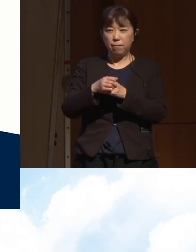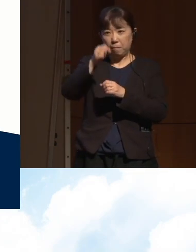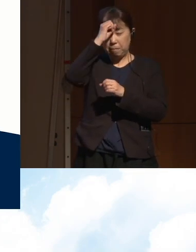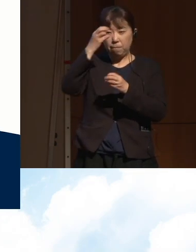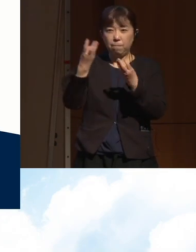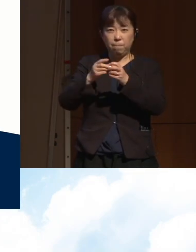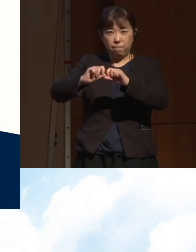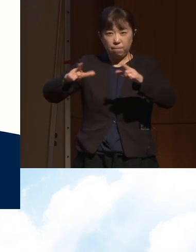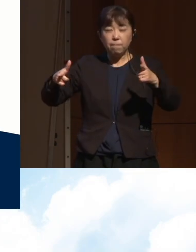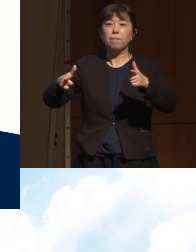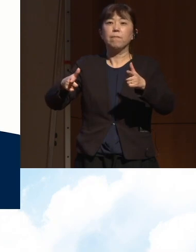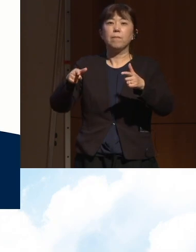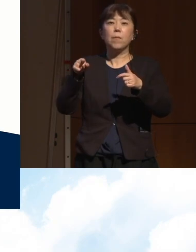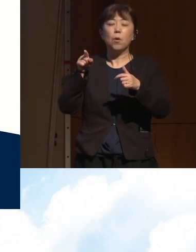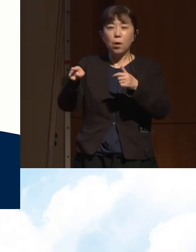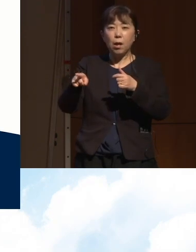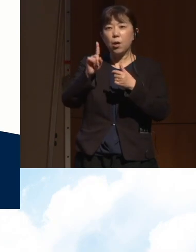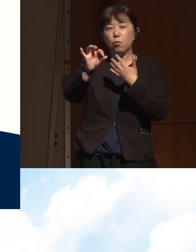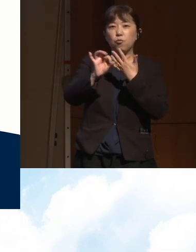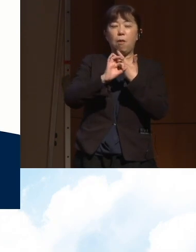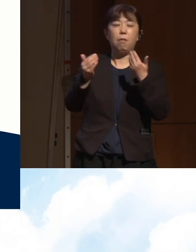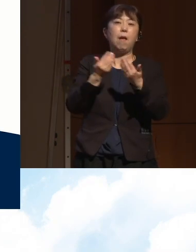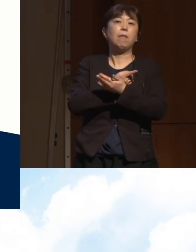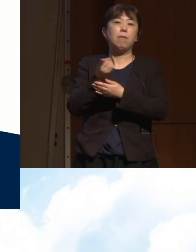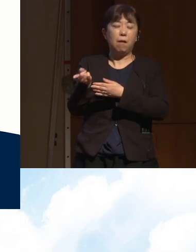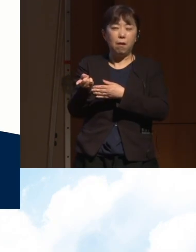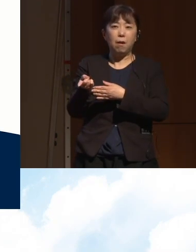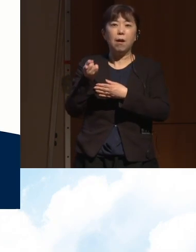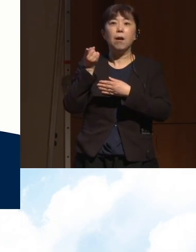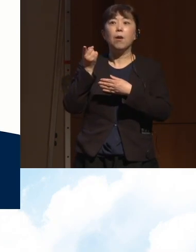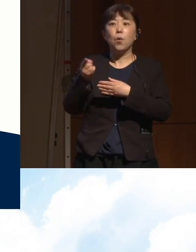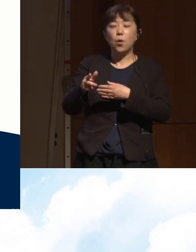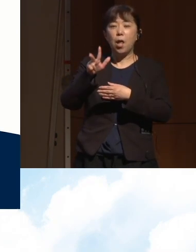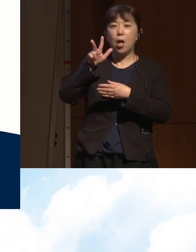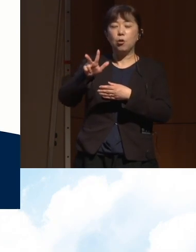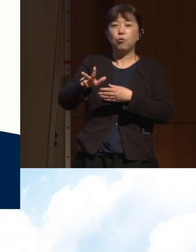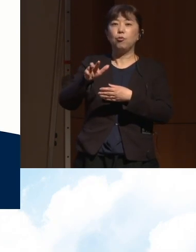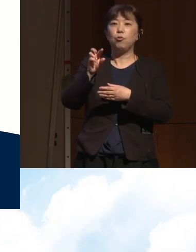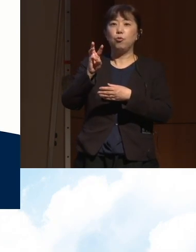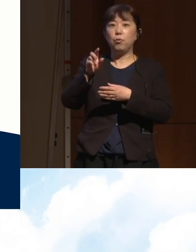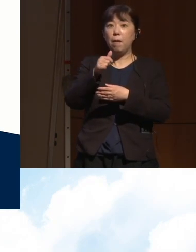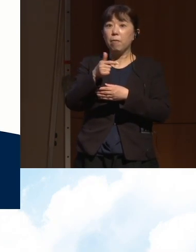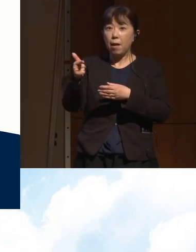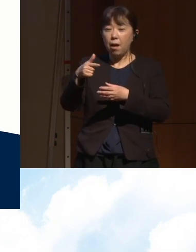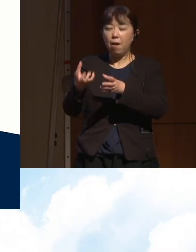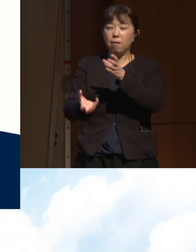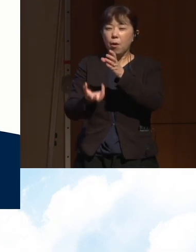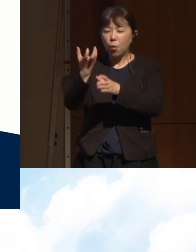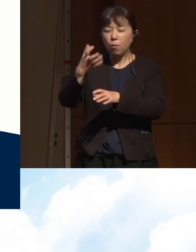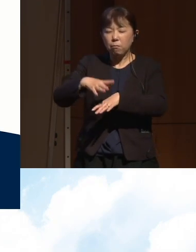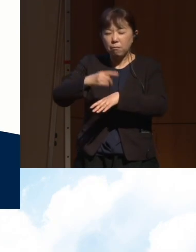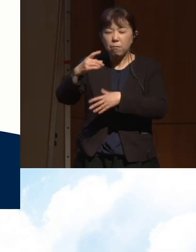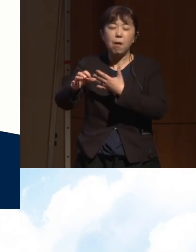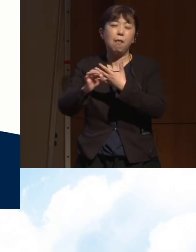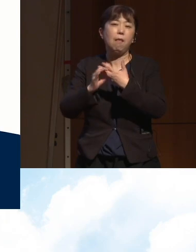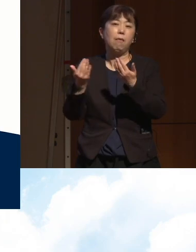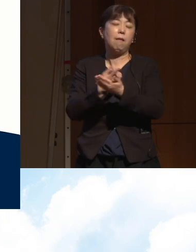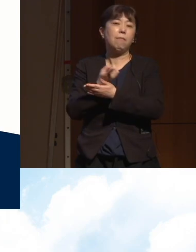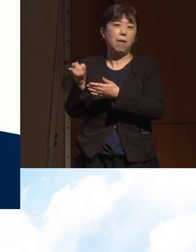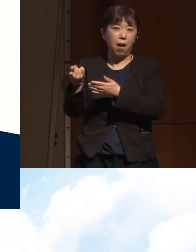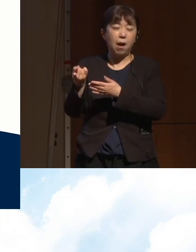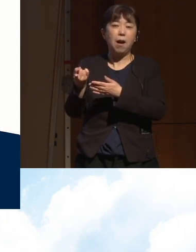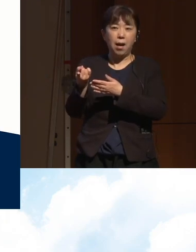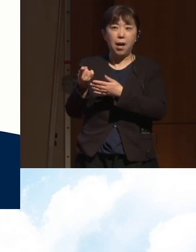Marburg ever detected in Rwanda. And the government called us immediately and said, can we mobilize the partners to